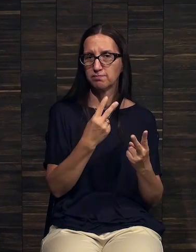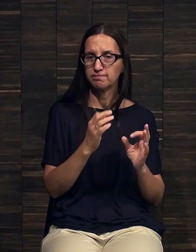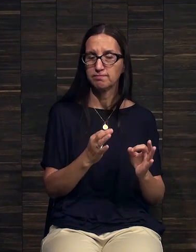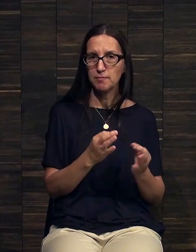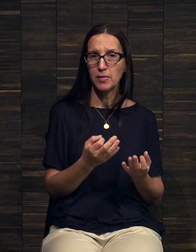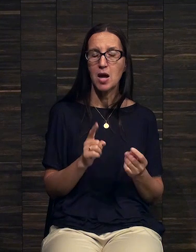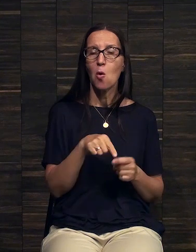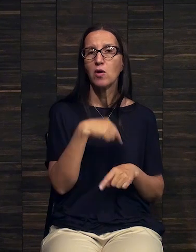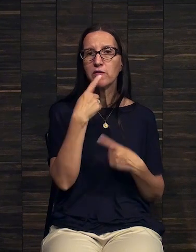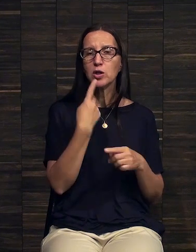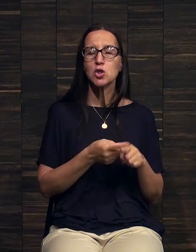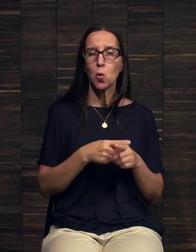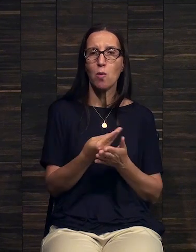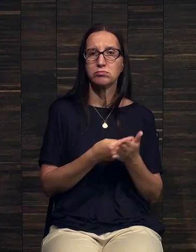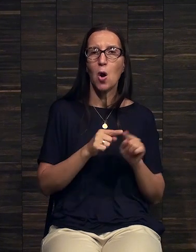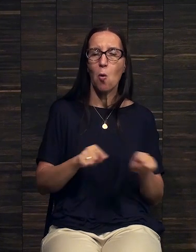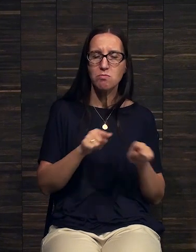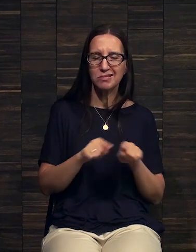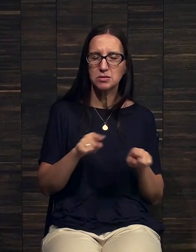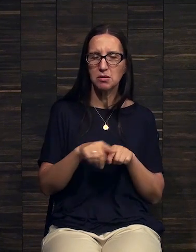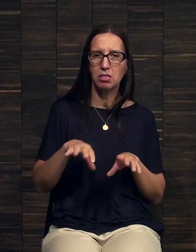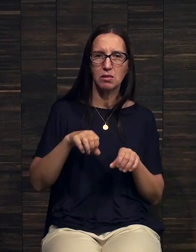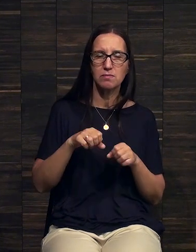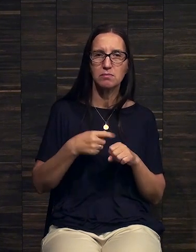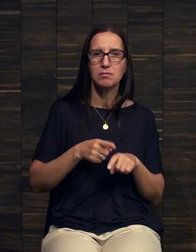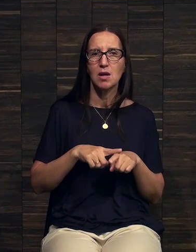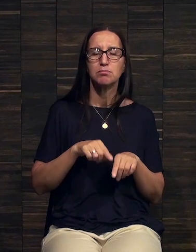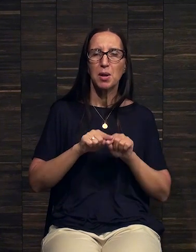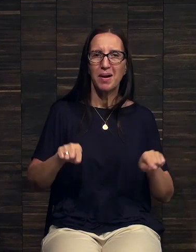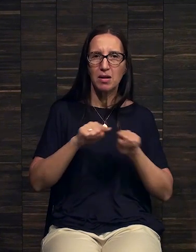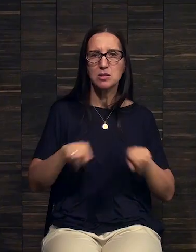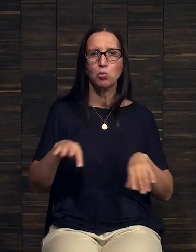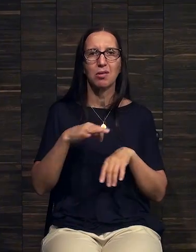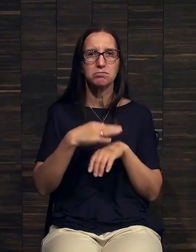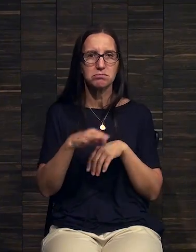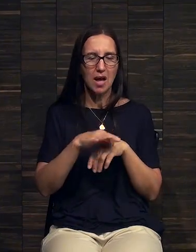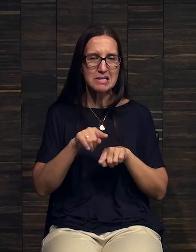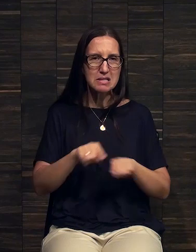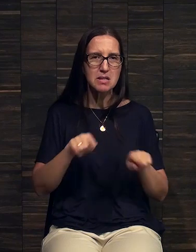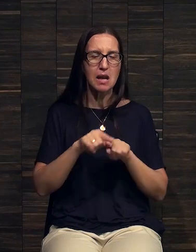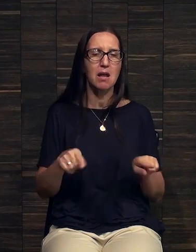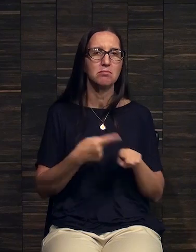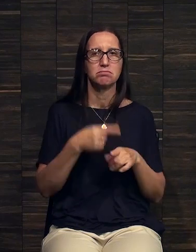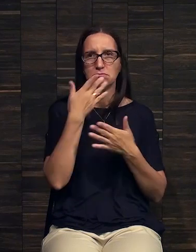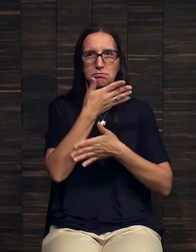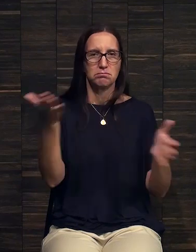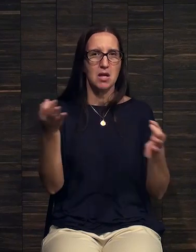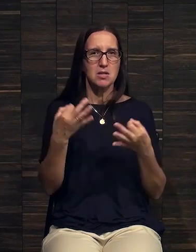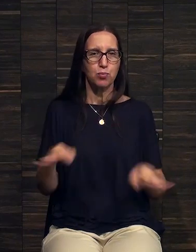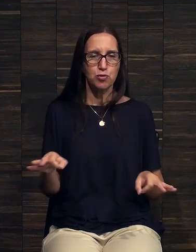He said this is violence, propaganda. They promote